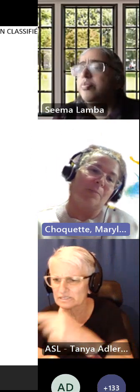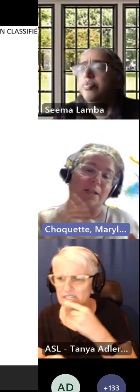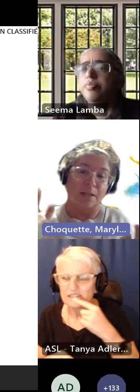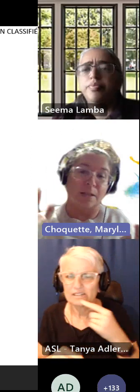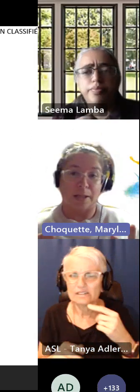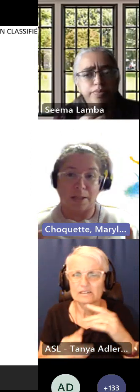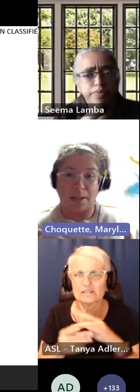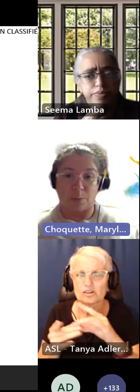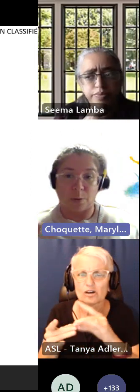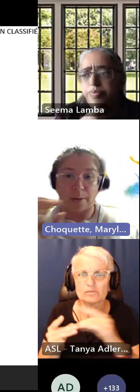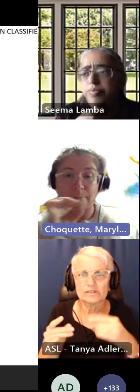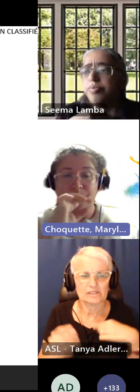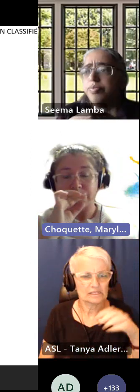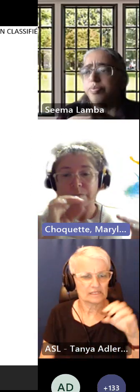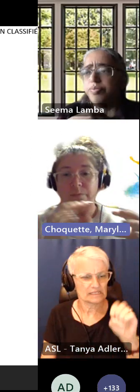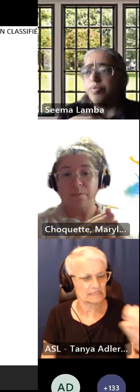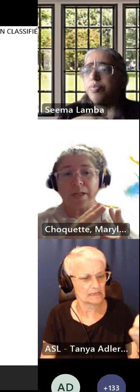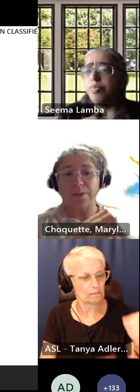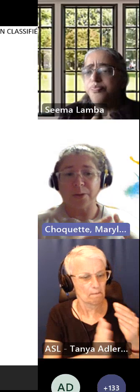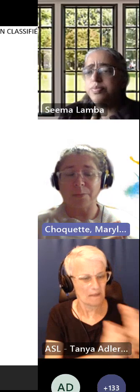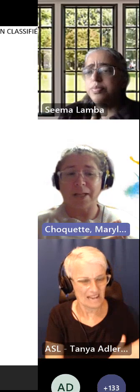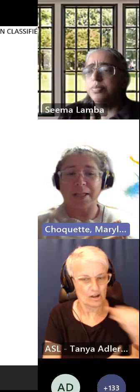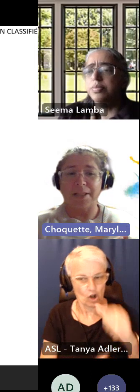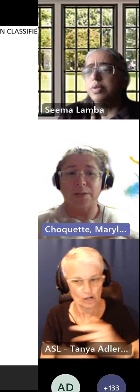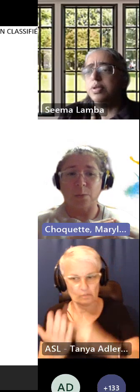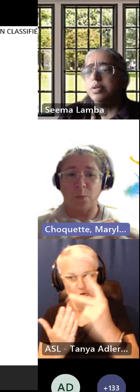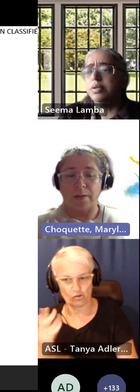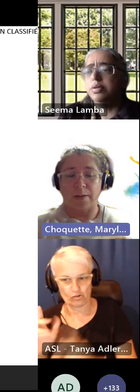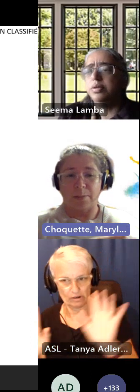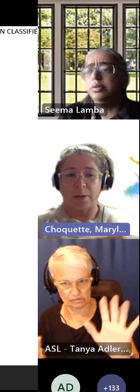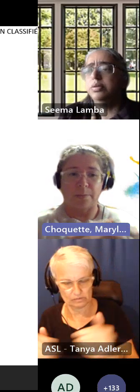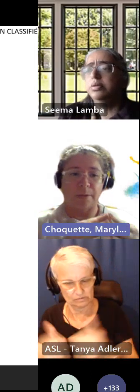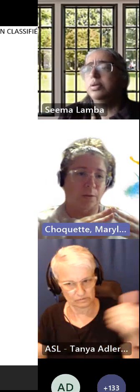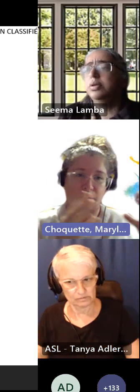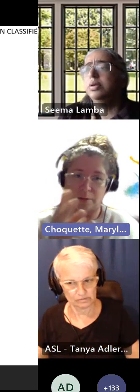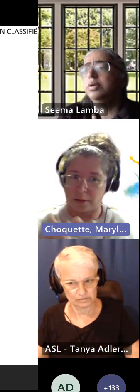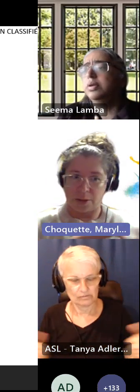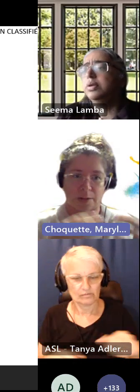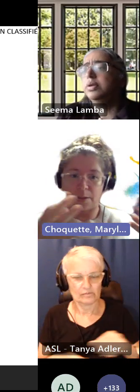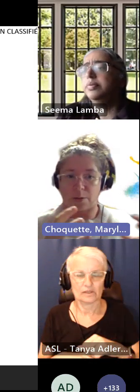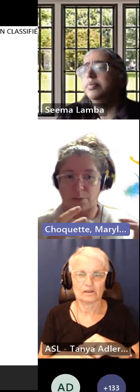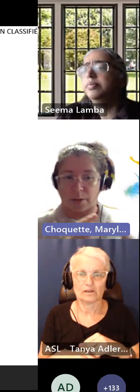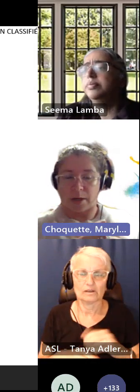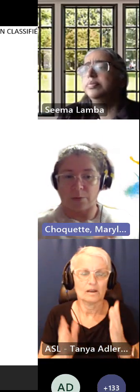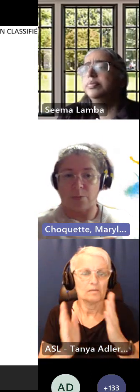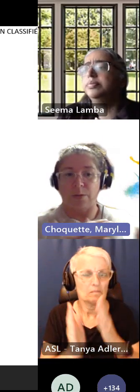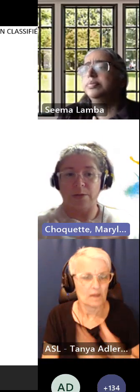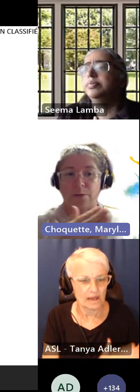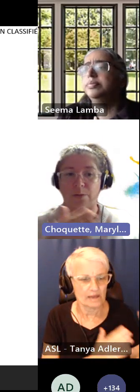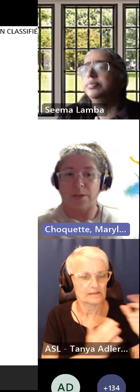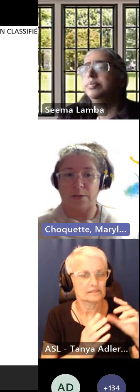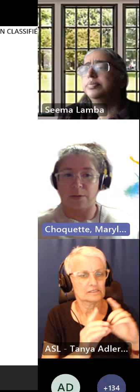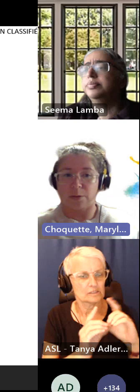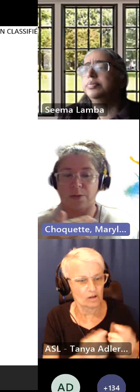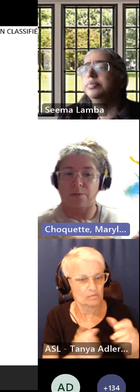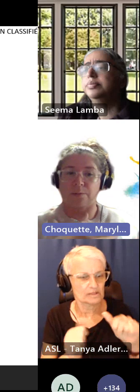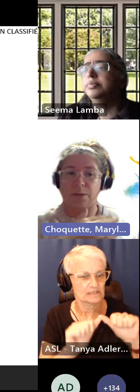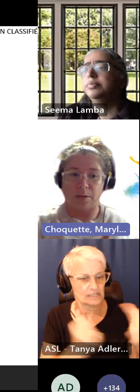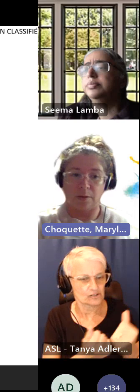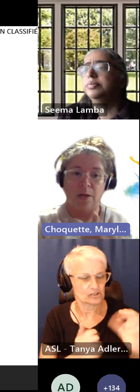that an EE plan is not an EE program. So your plan is what the department or agency or what have you will do